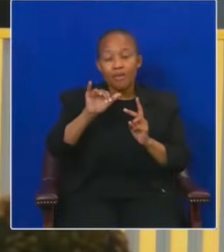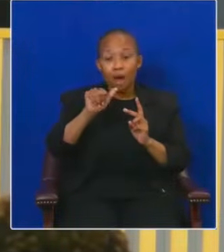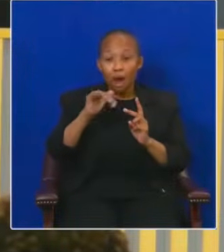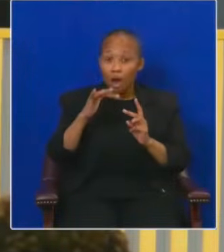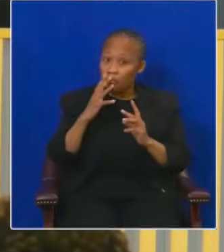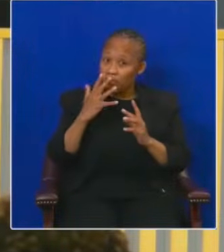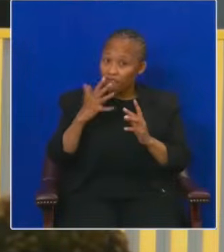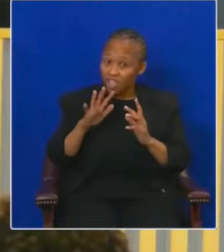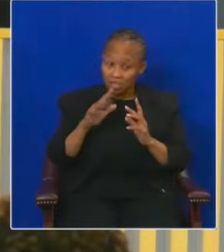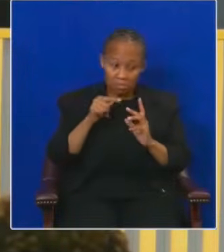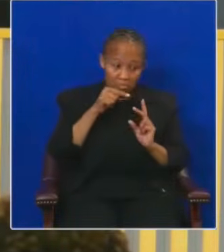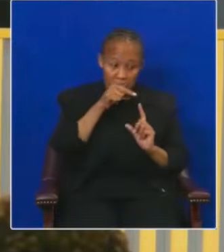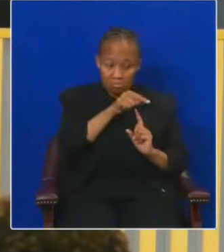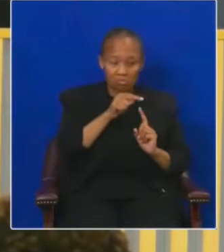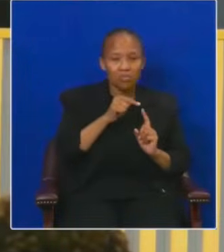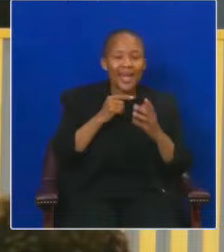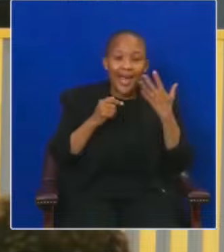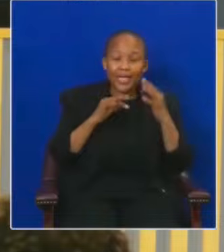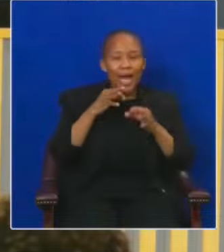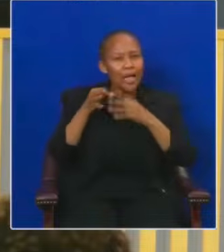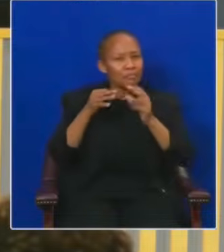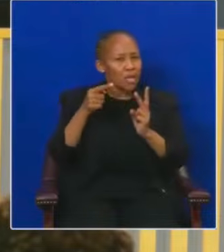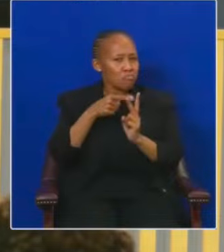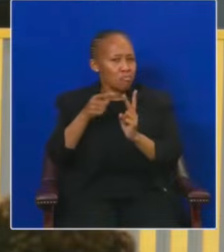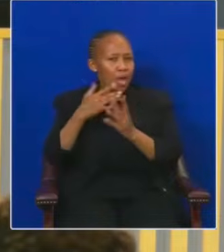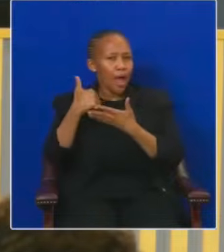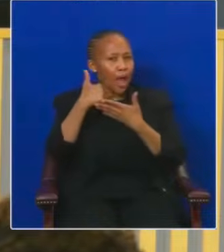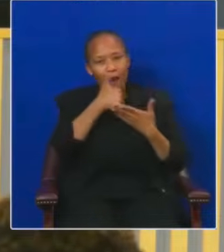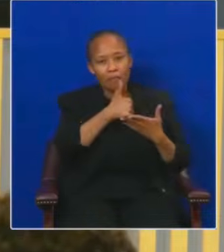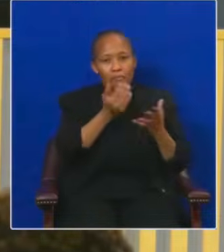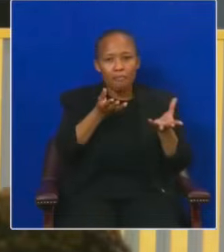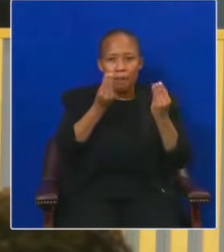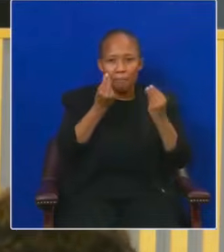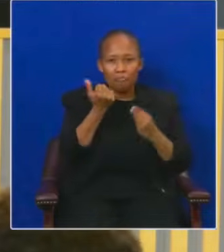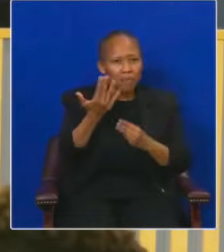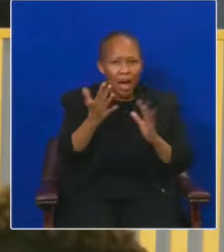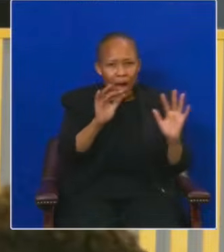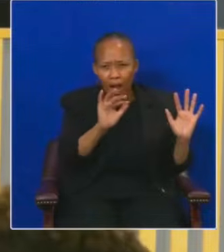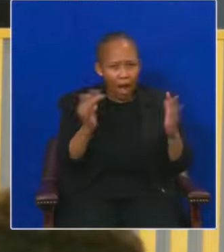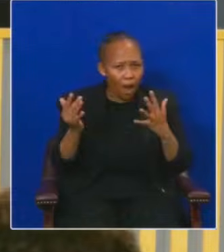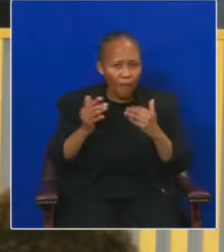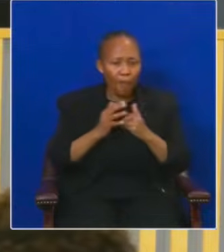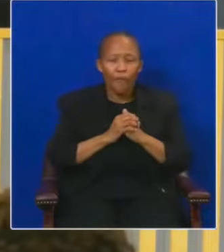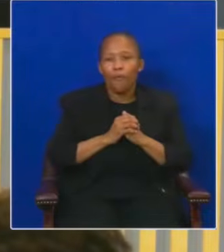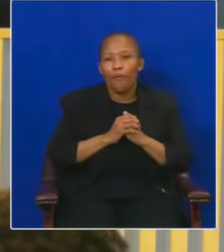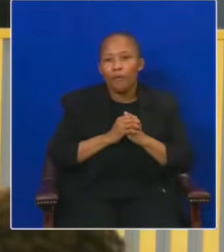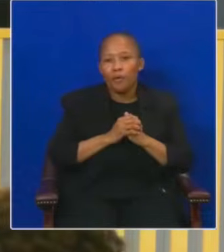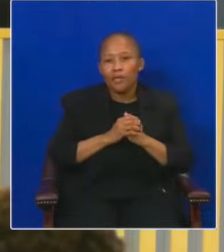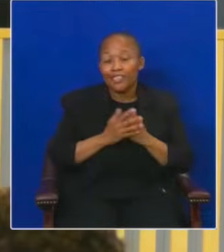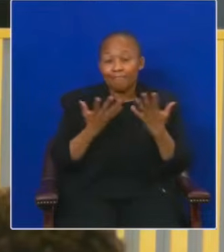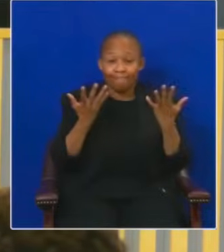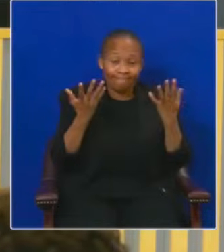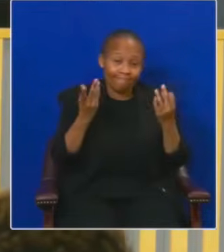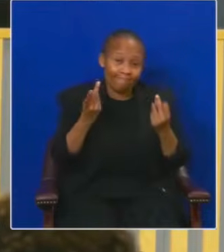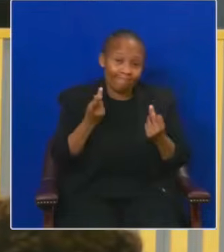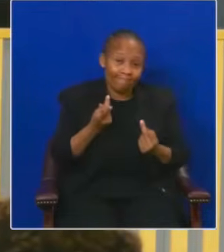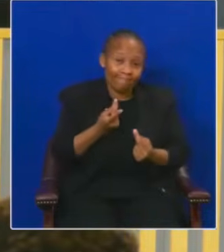Commissioners, unfortunately, with regard to